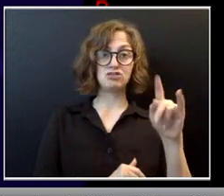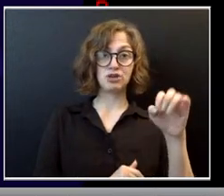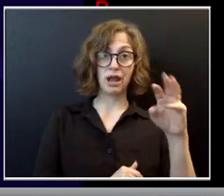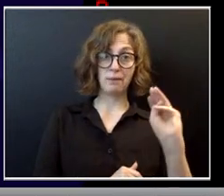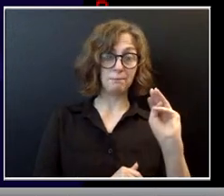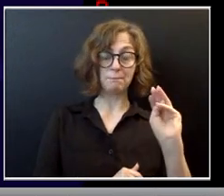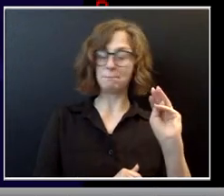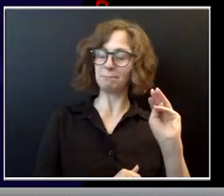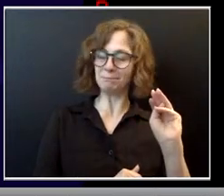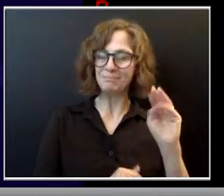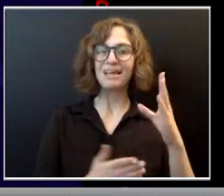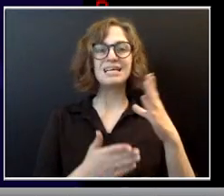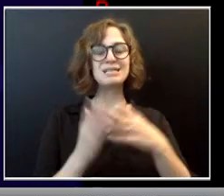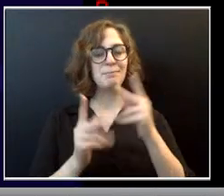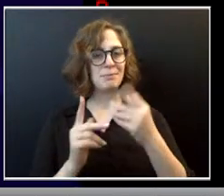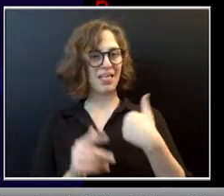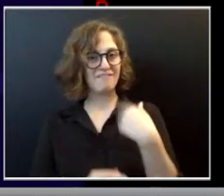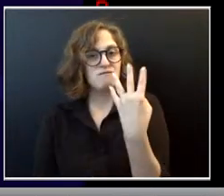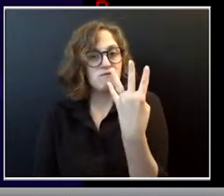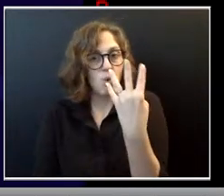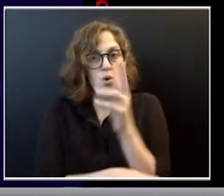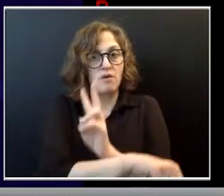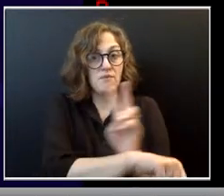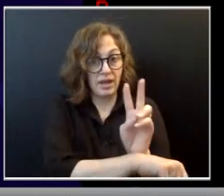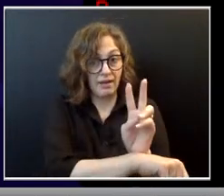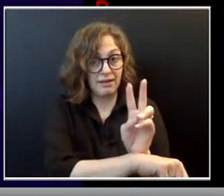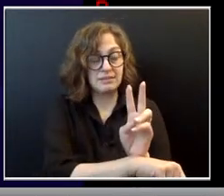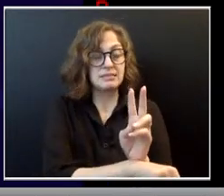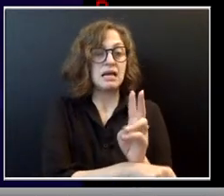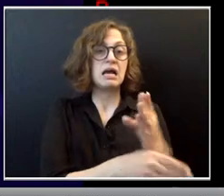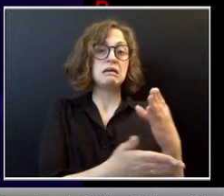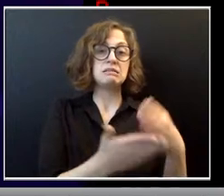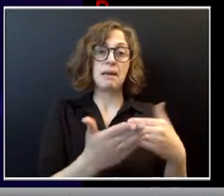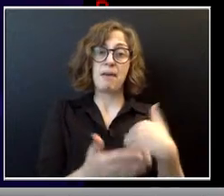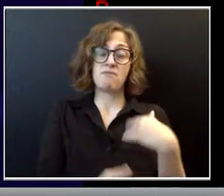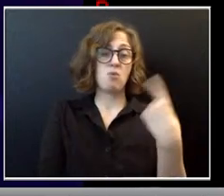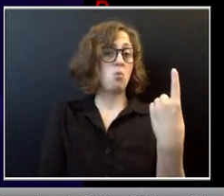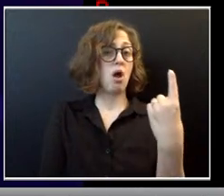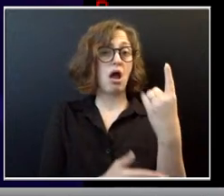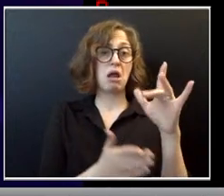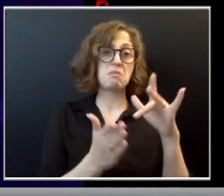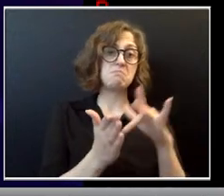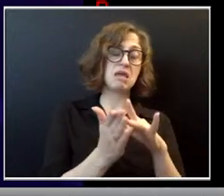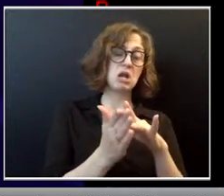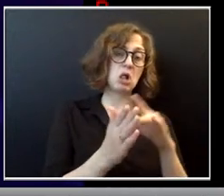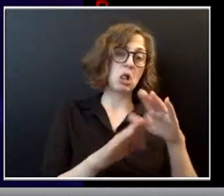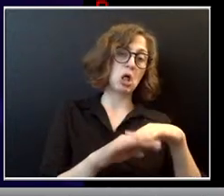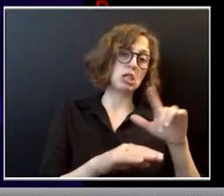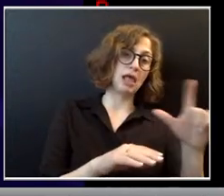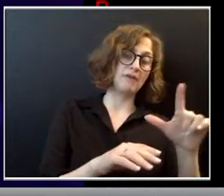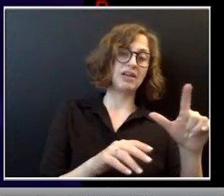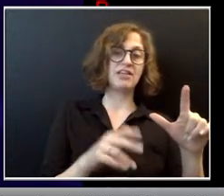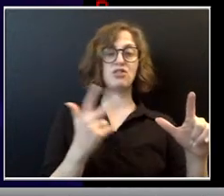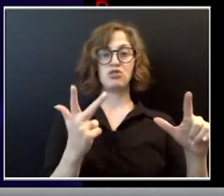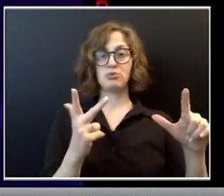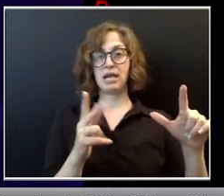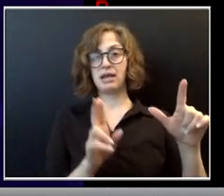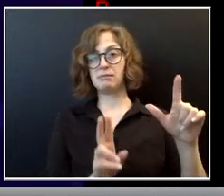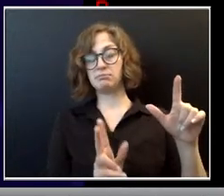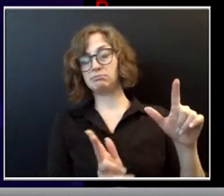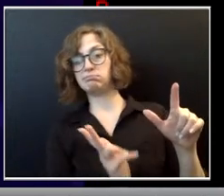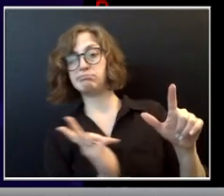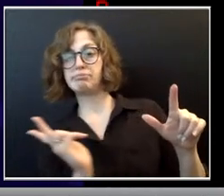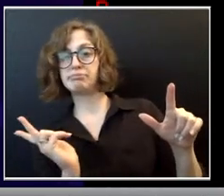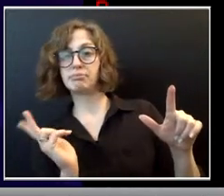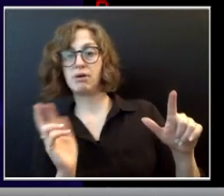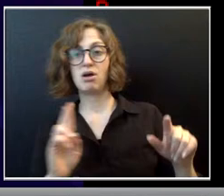Sometimes we see, you know, just one middle vein on the left and then three veins on the right. So it helps us know what to